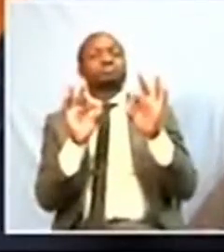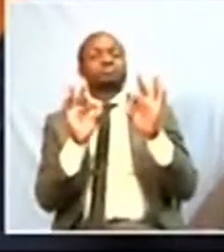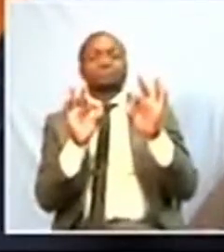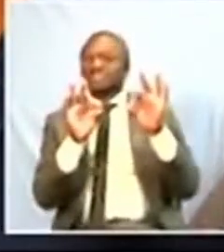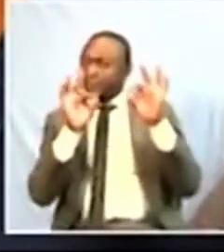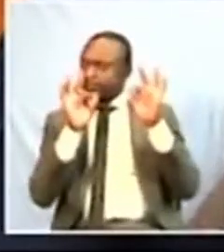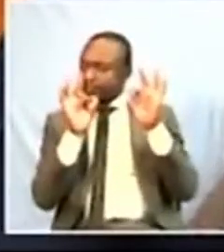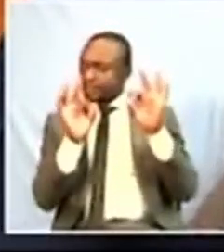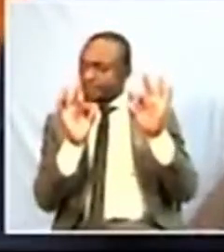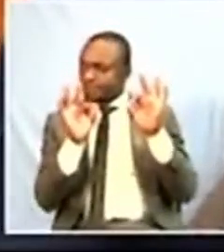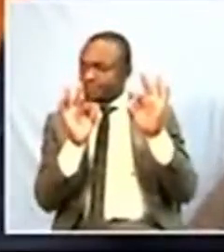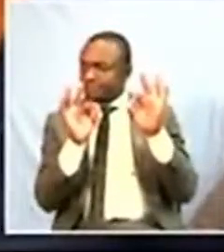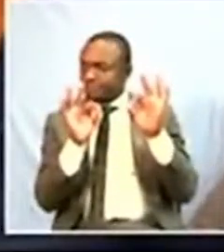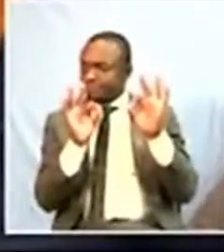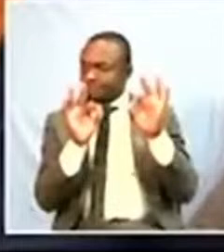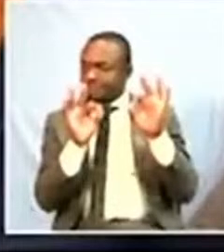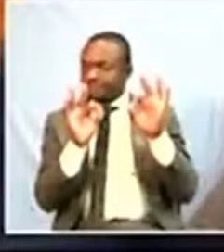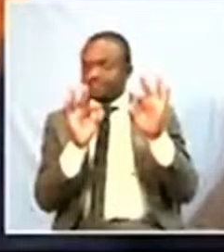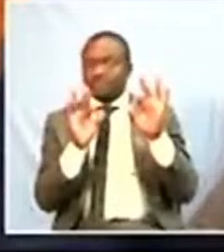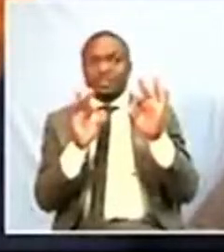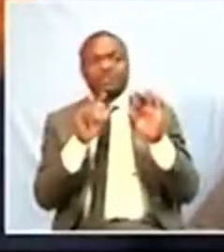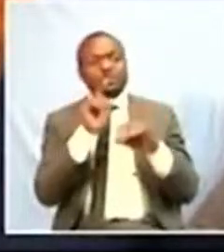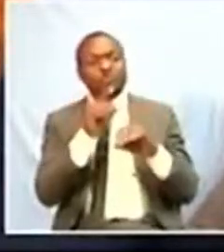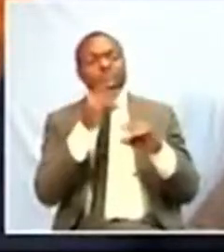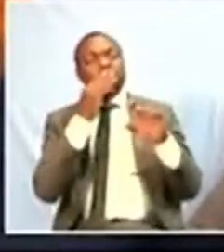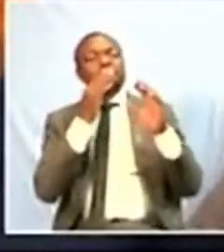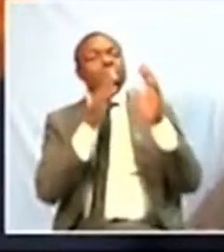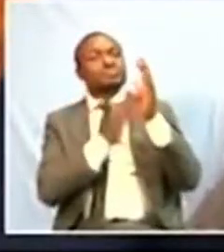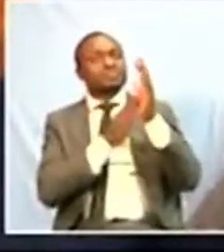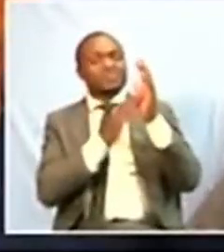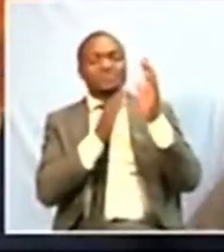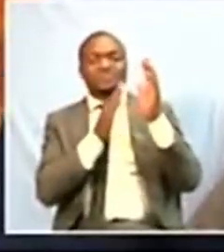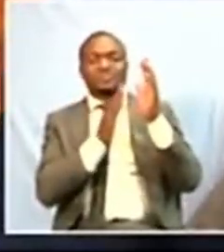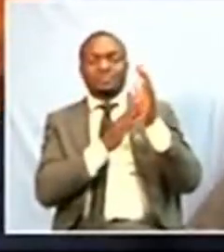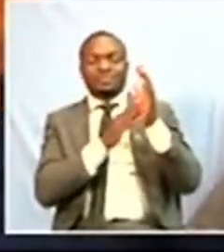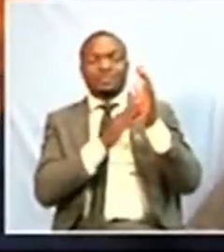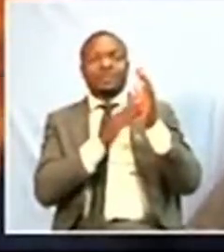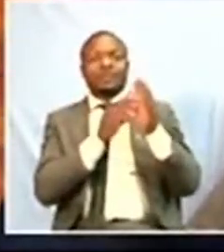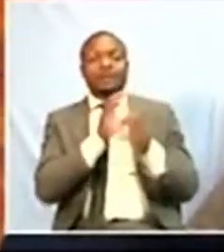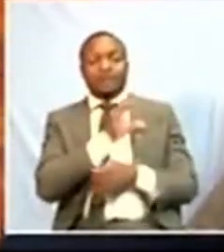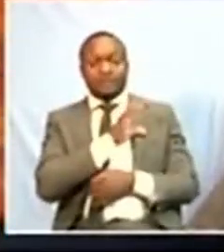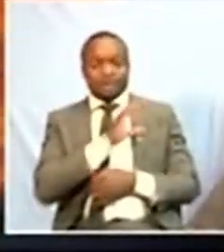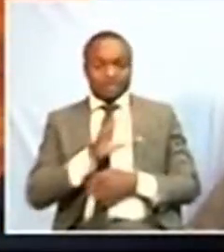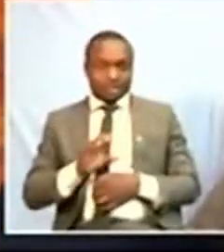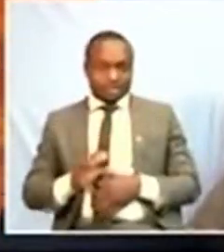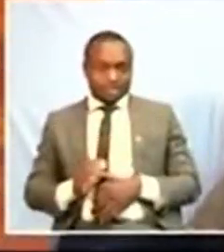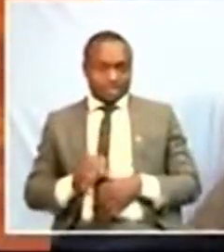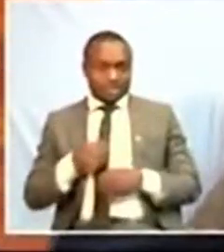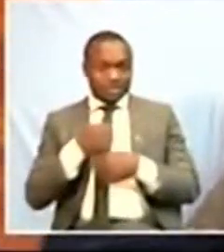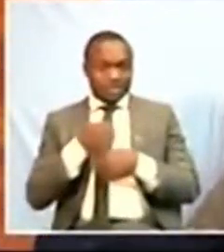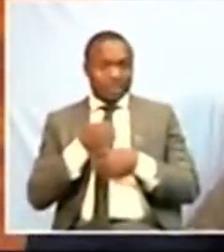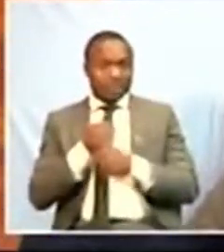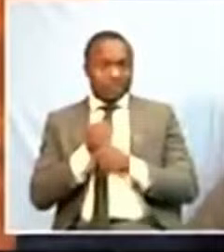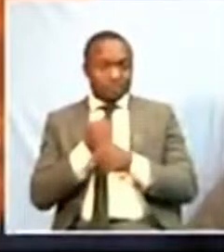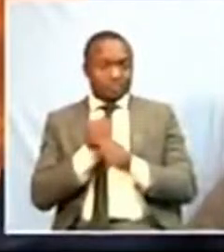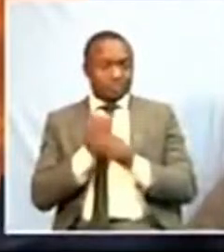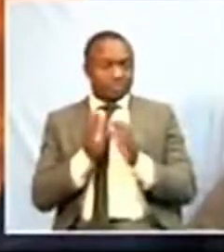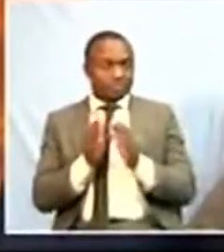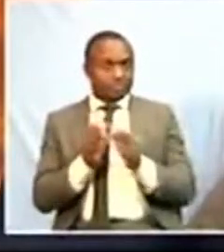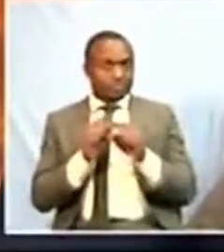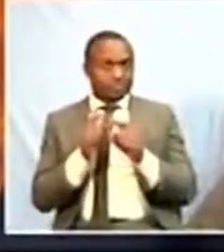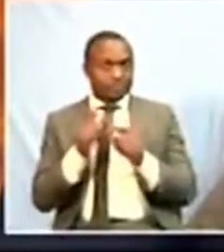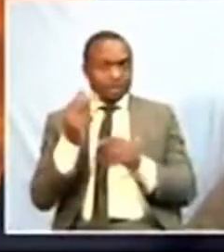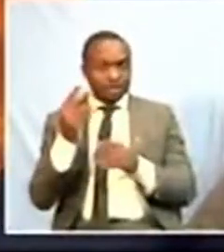perfect. You even praise the contractor. But 3 months down the line, they begin to